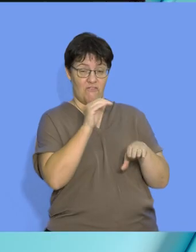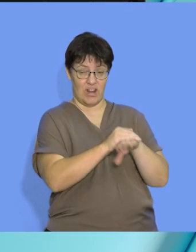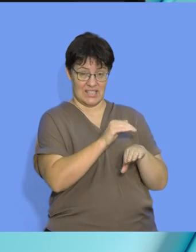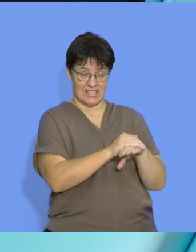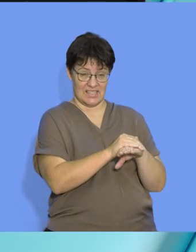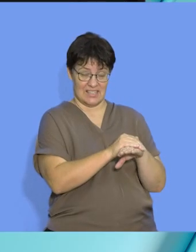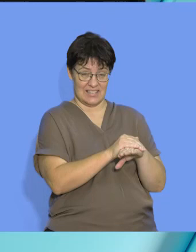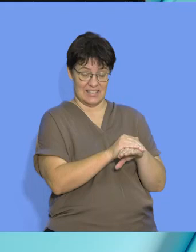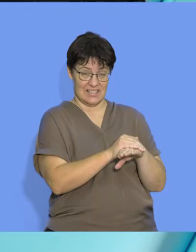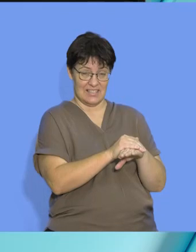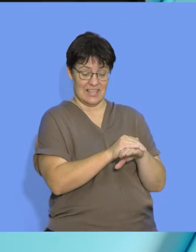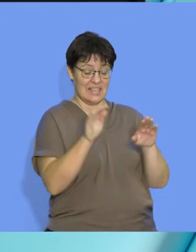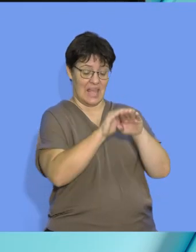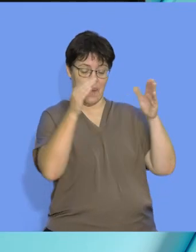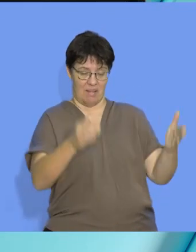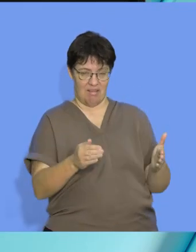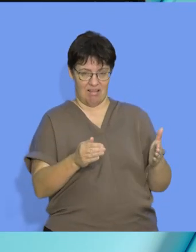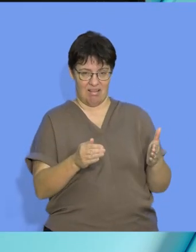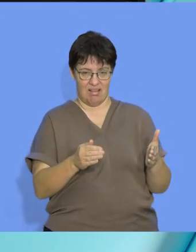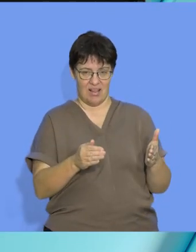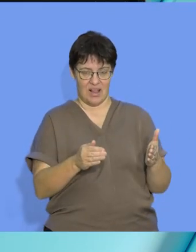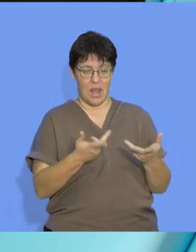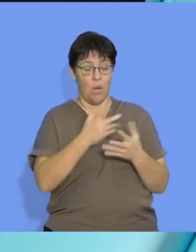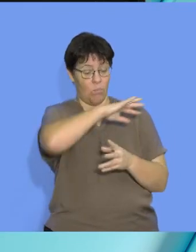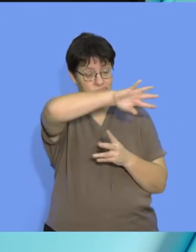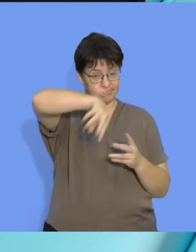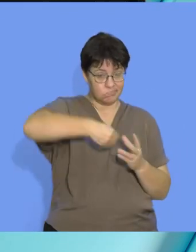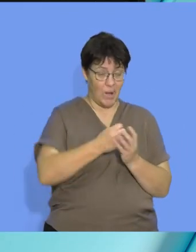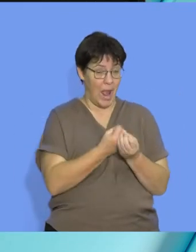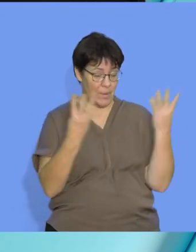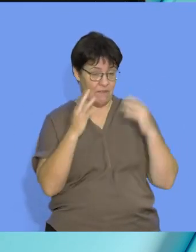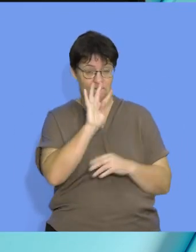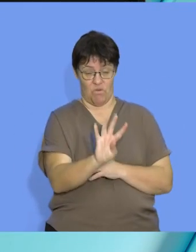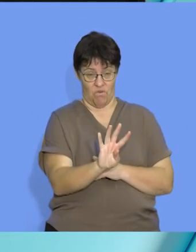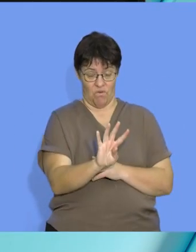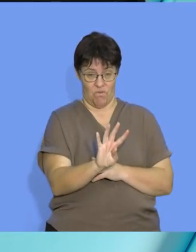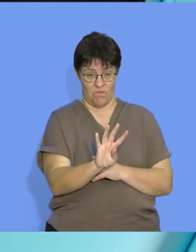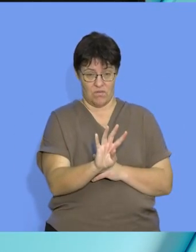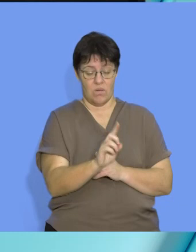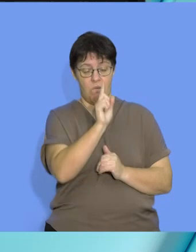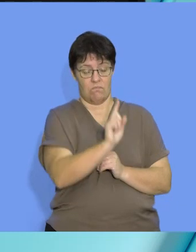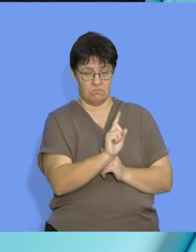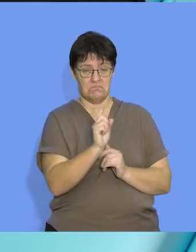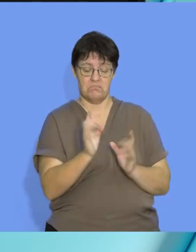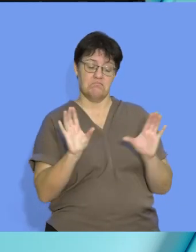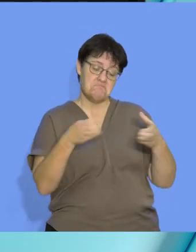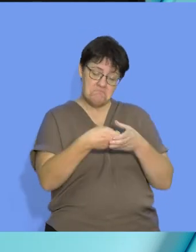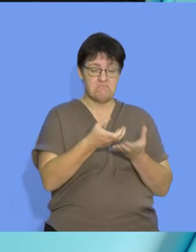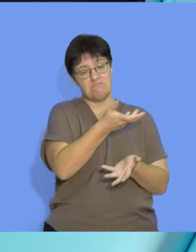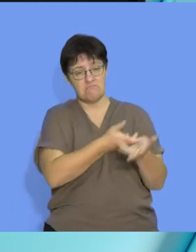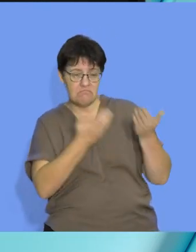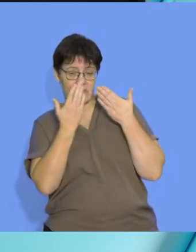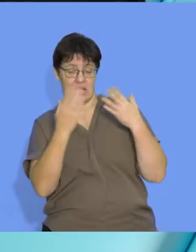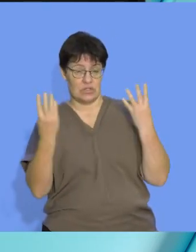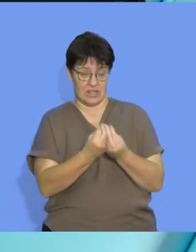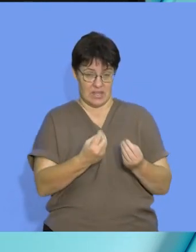down at a table that seated 4 of you, there would be 4 of you sitting in the study group. Then if I